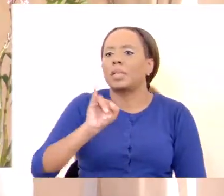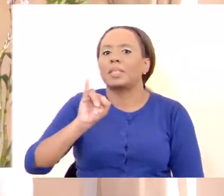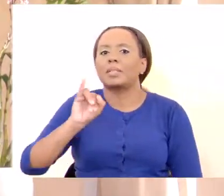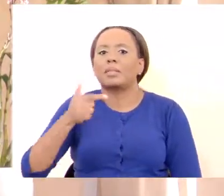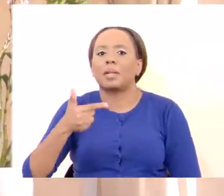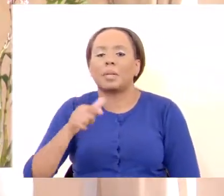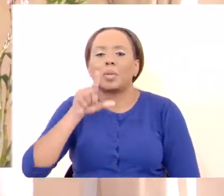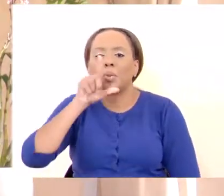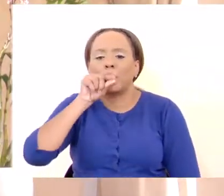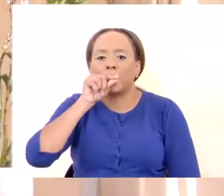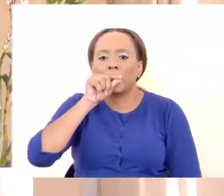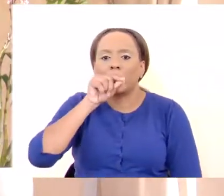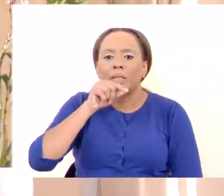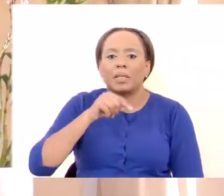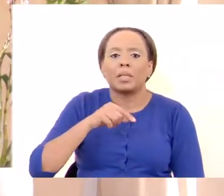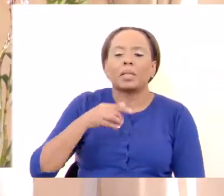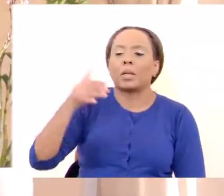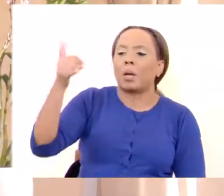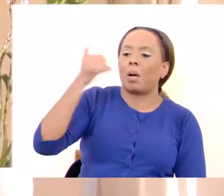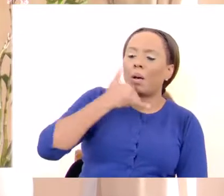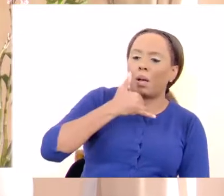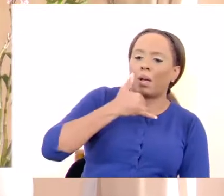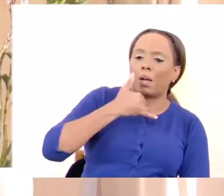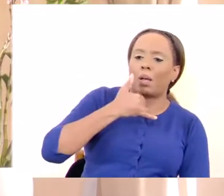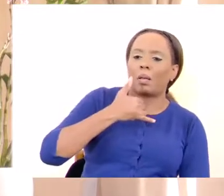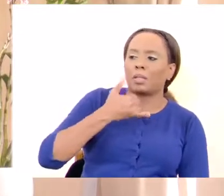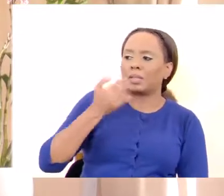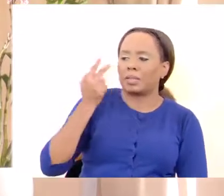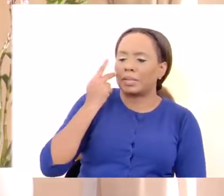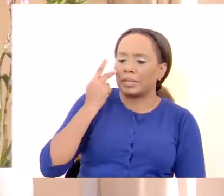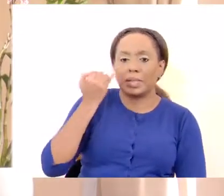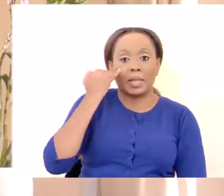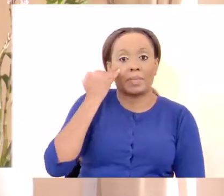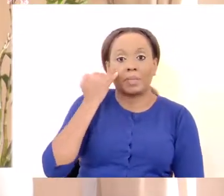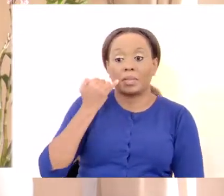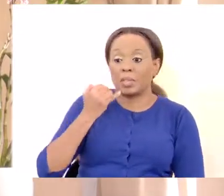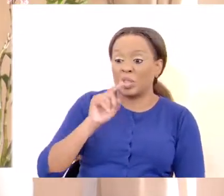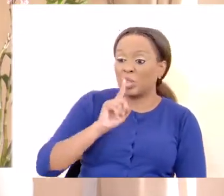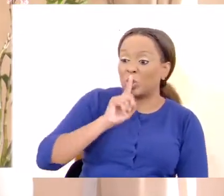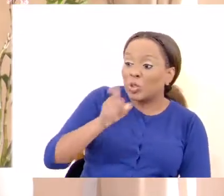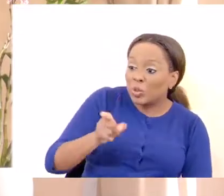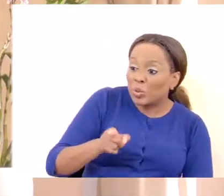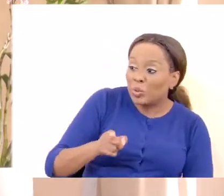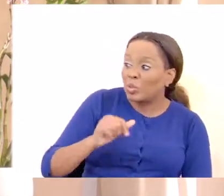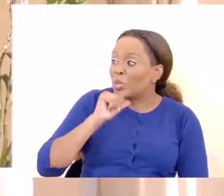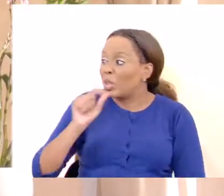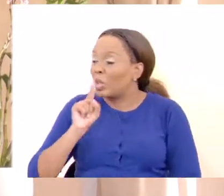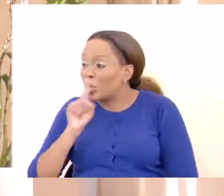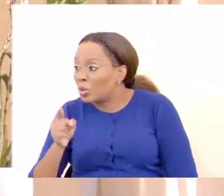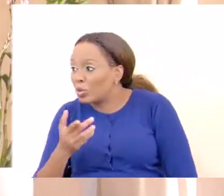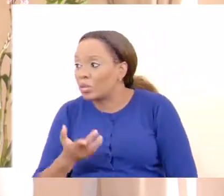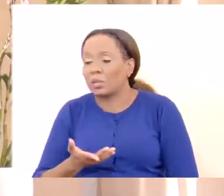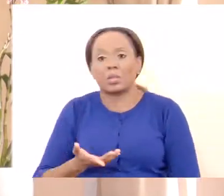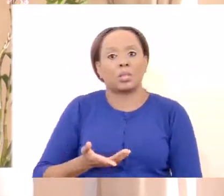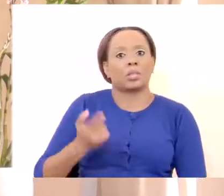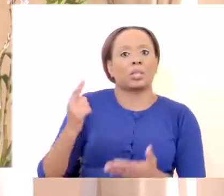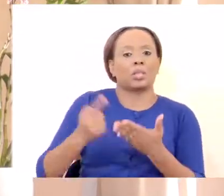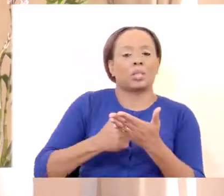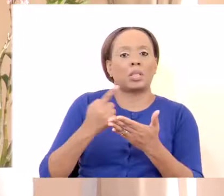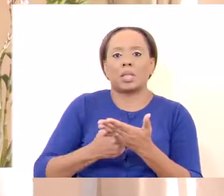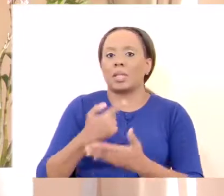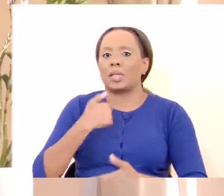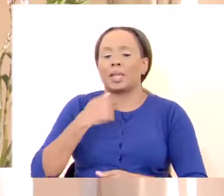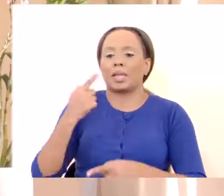that. I applaud you for your professionalism. And sometimes when I may not be able to get back to